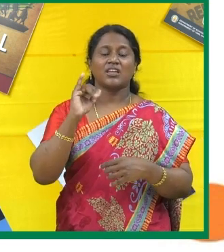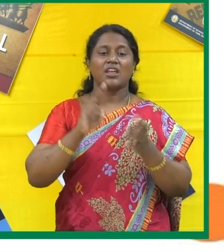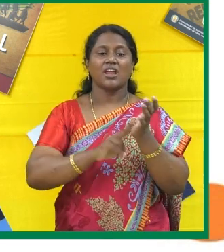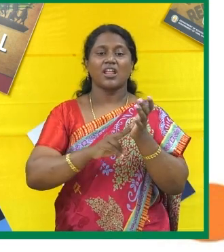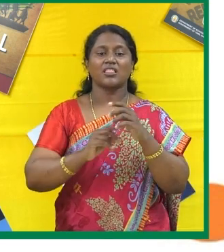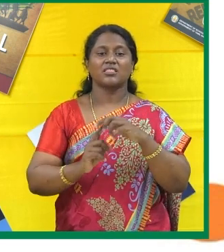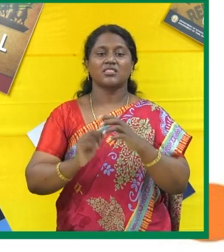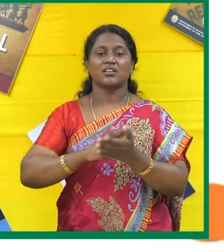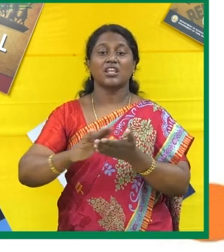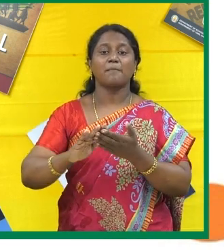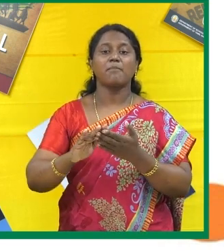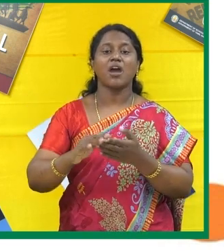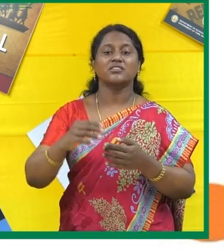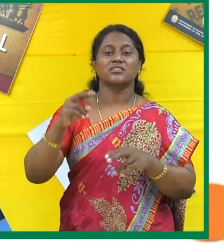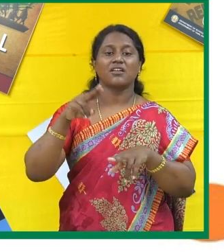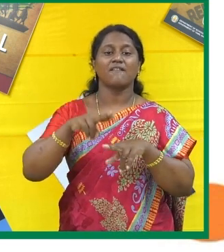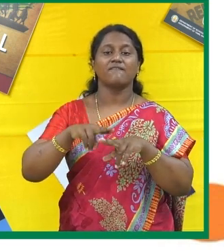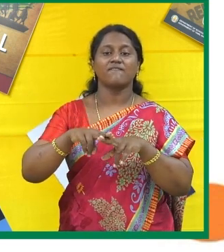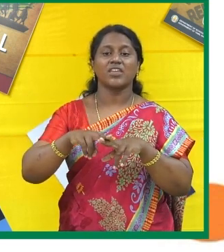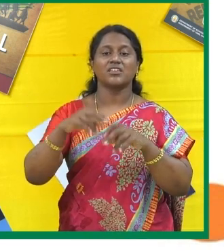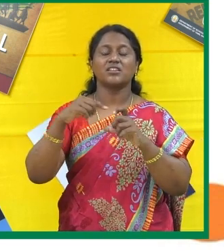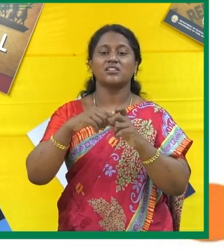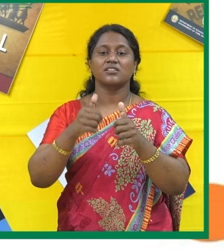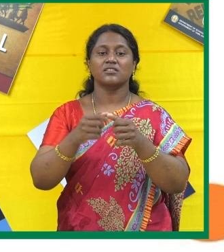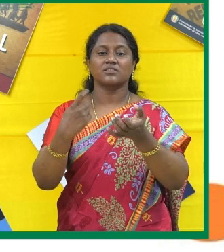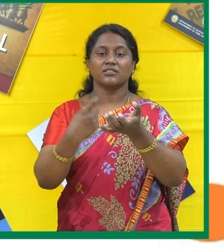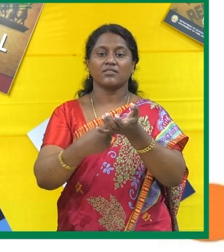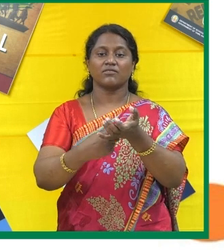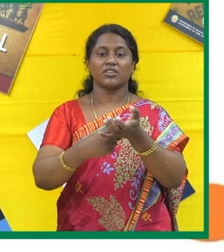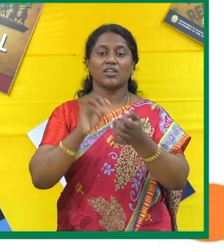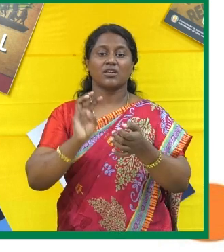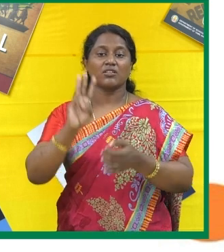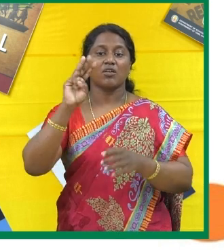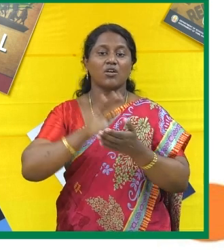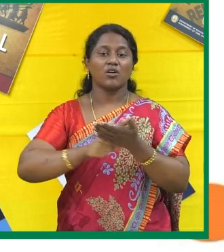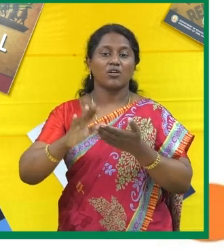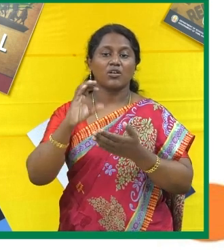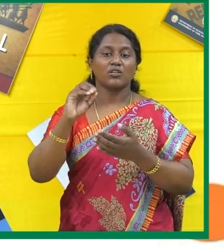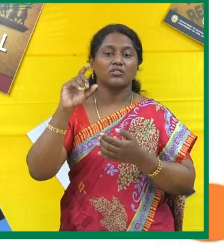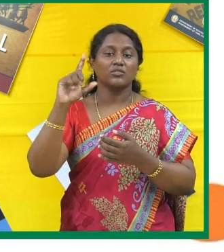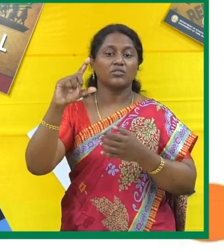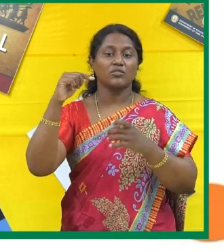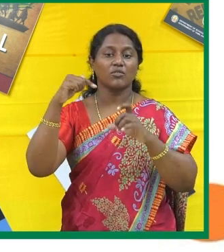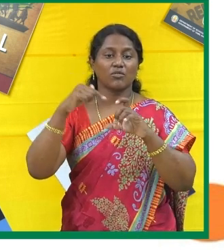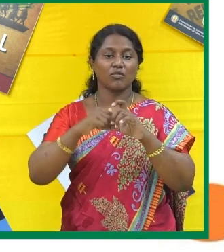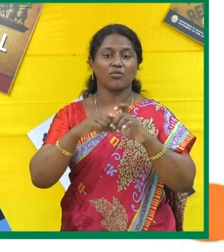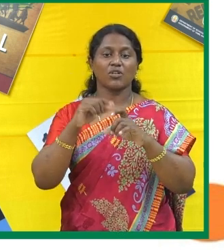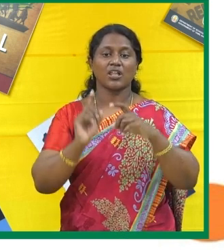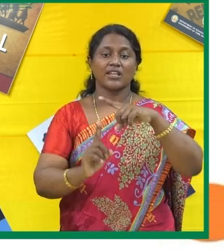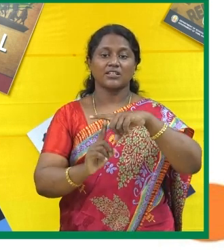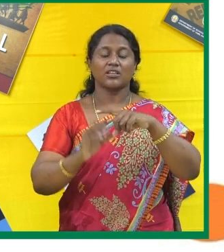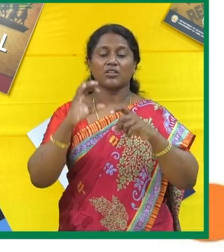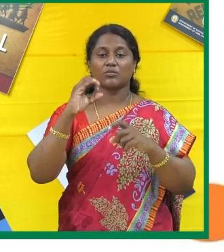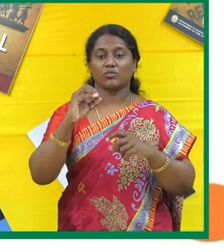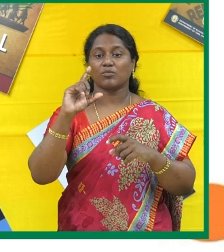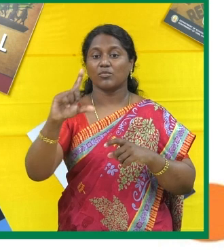nor holding back in fear from what the future veils, but with a whole and happy heart that